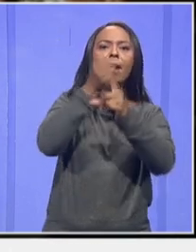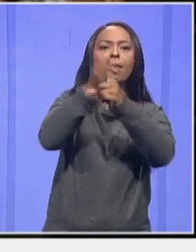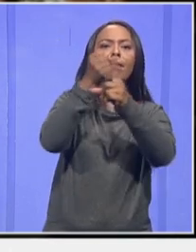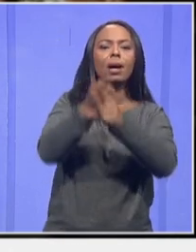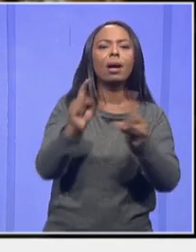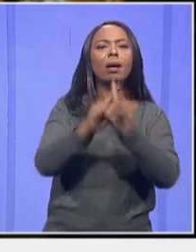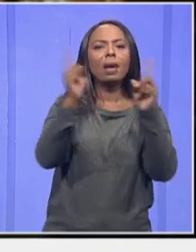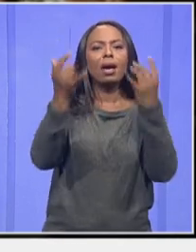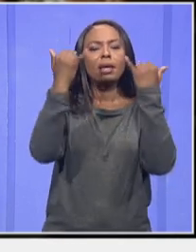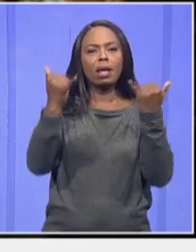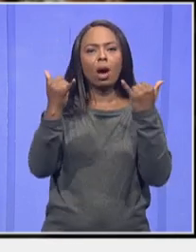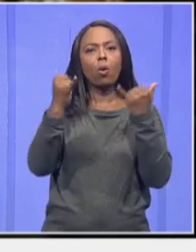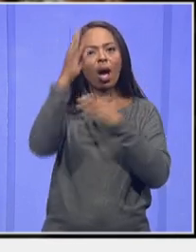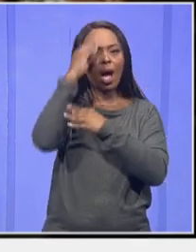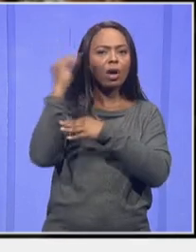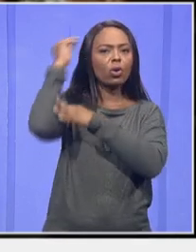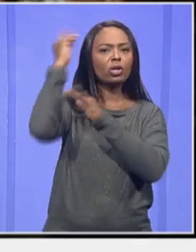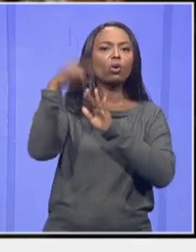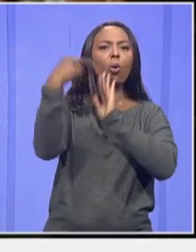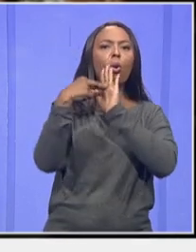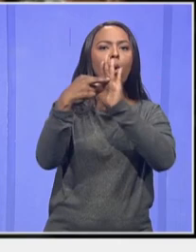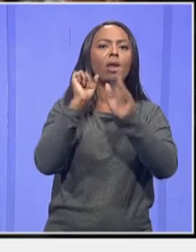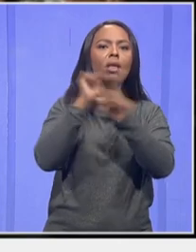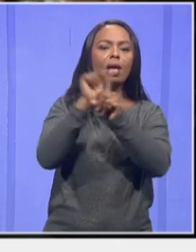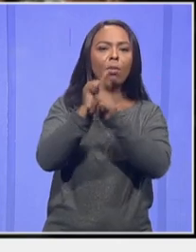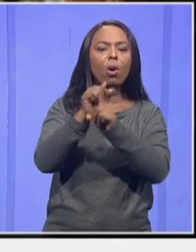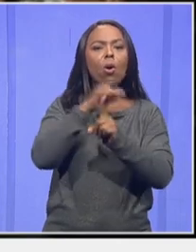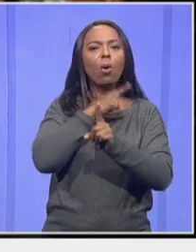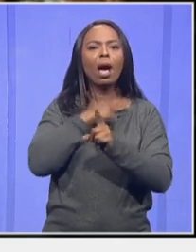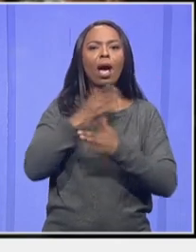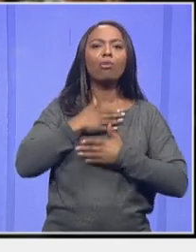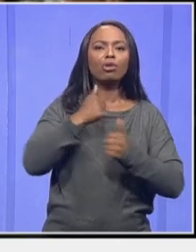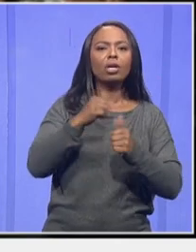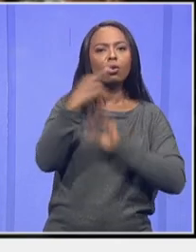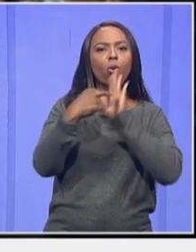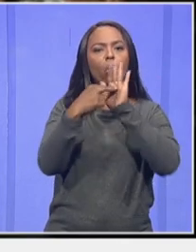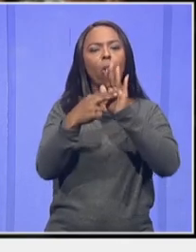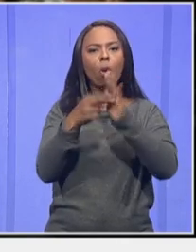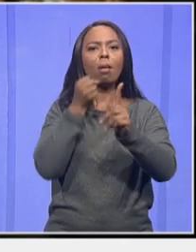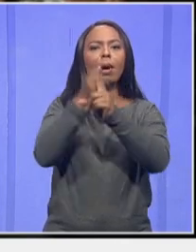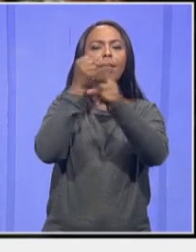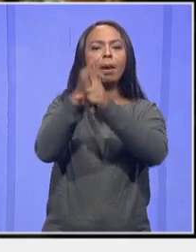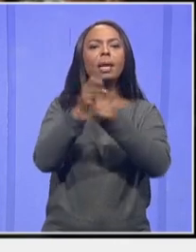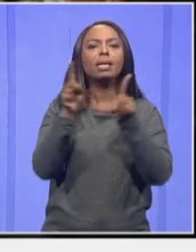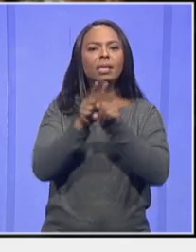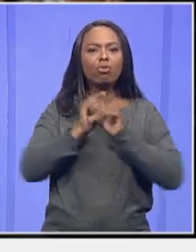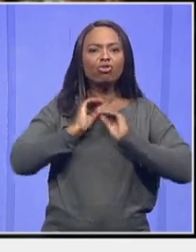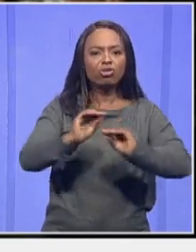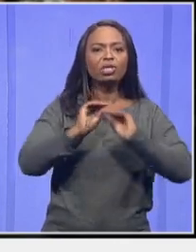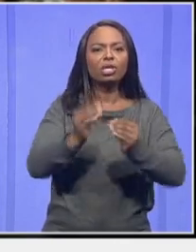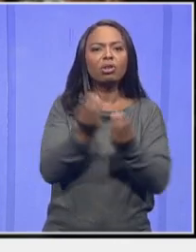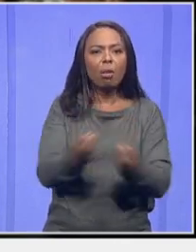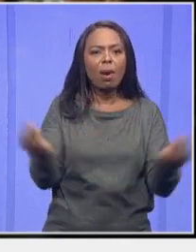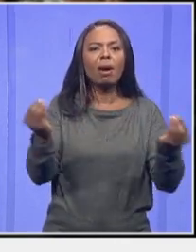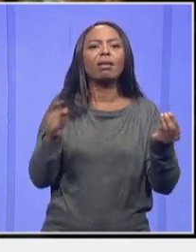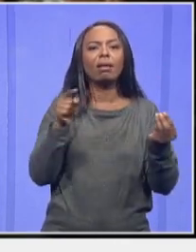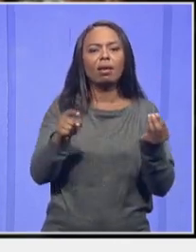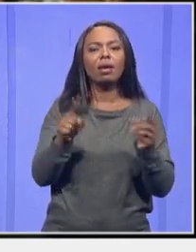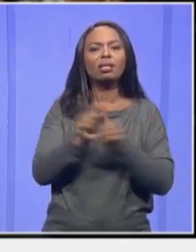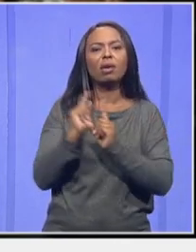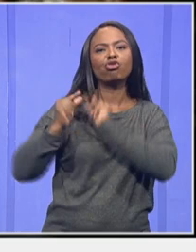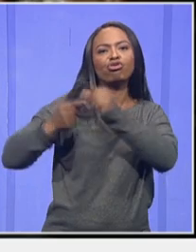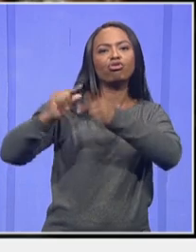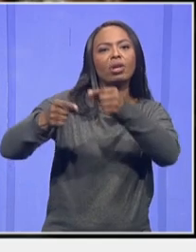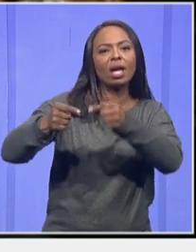we acknowledge their role. We say we appreciate the role that they've played, and we want to teach the young ones, the other kings and